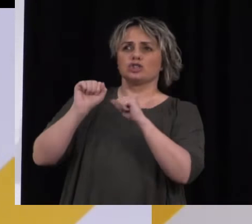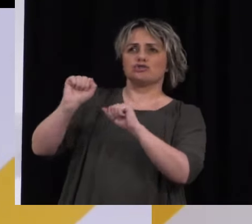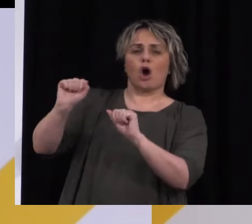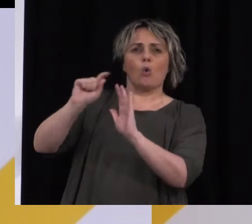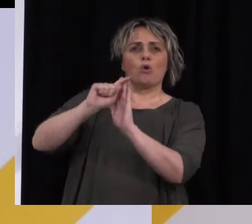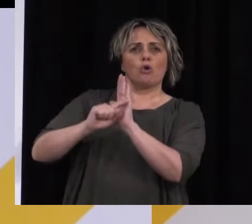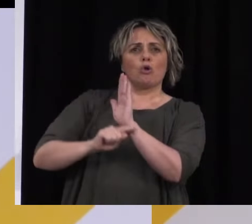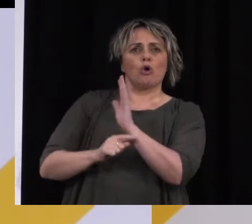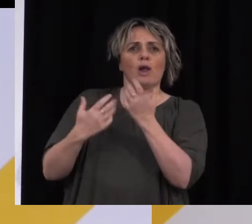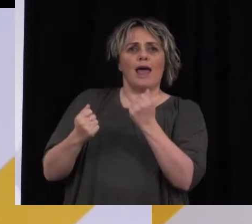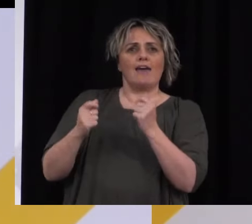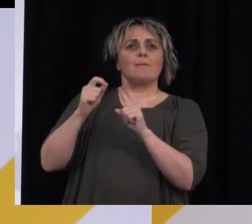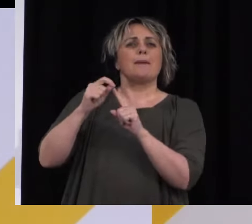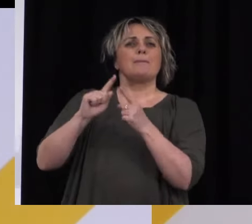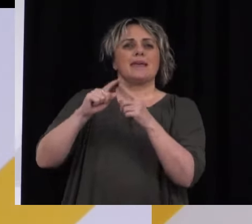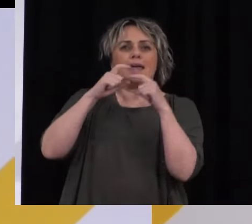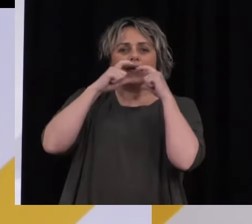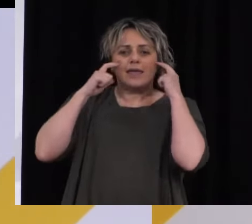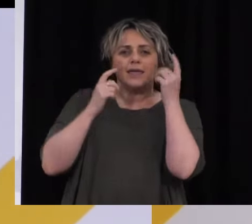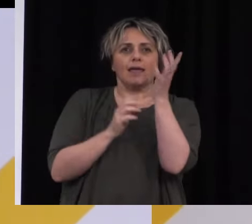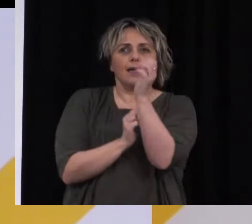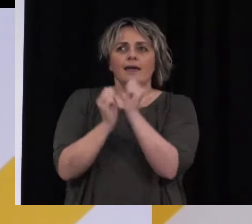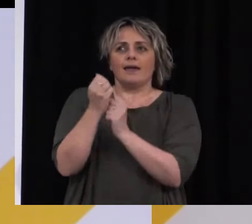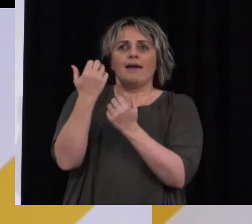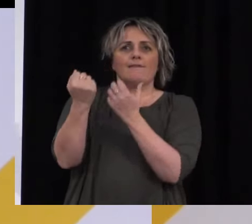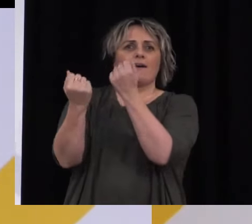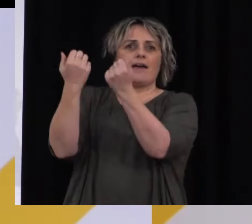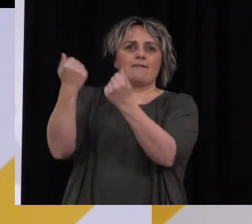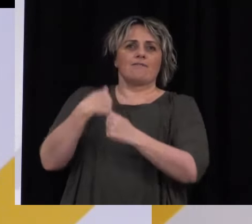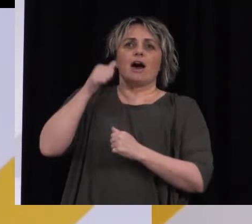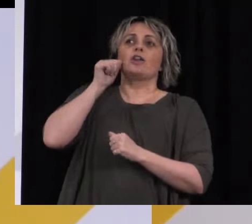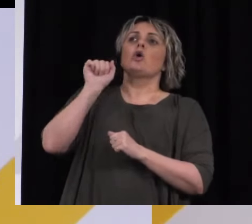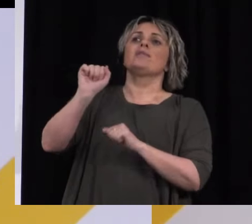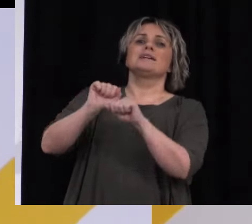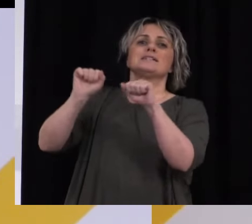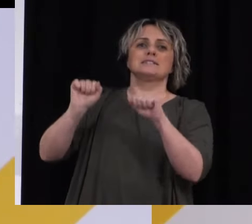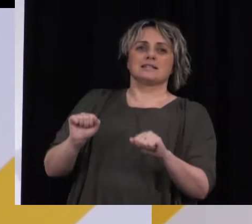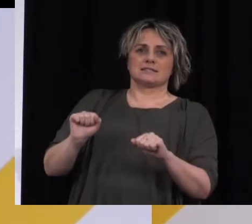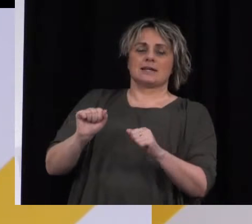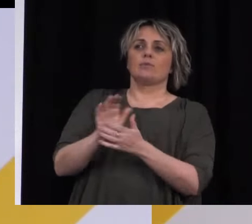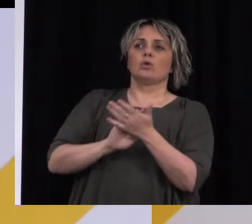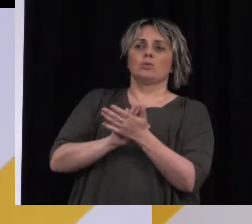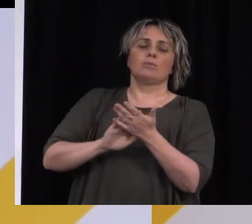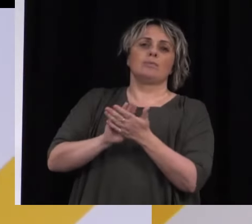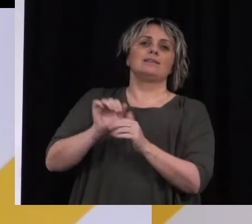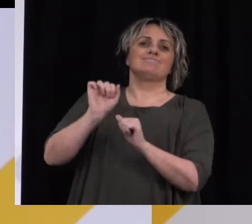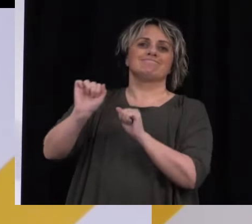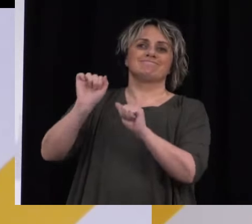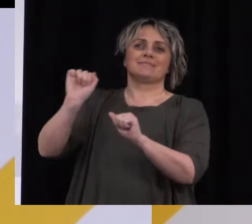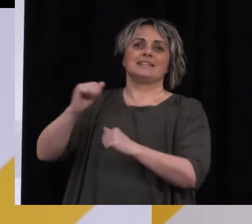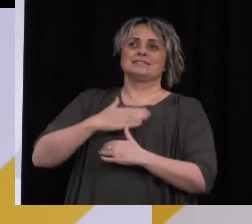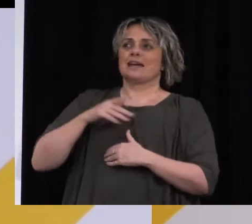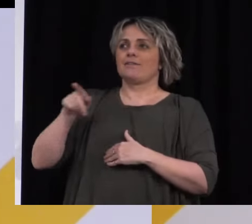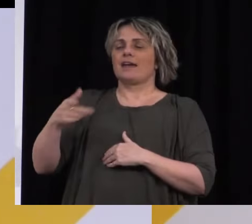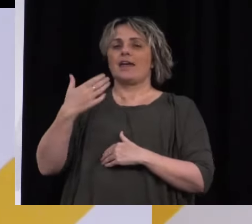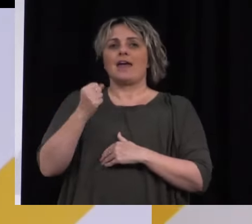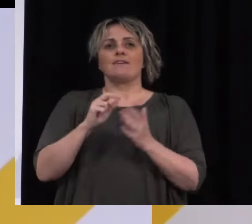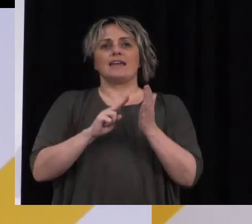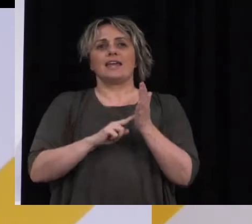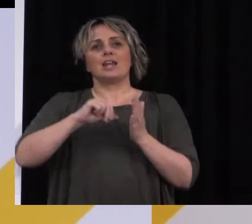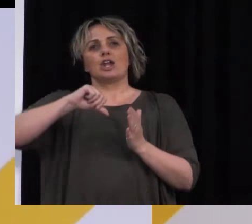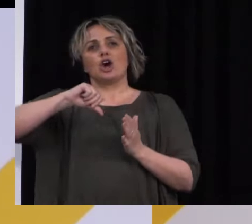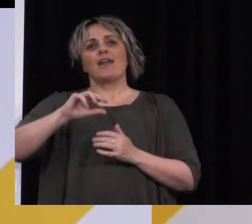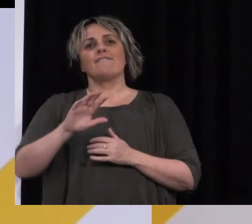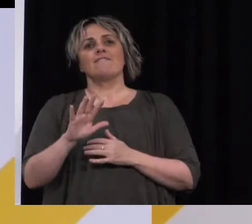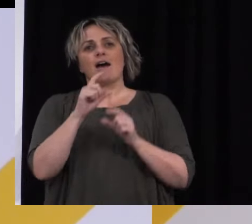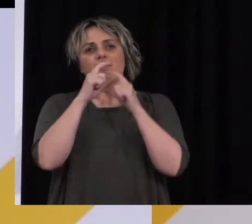procedures and use of PPE, so I know that all the processes they've got in place will be keeping them and others safe. They use N95 masks, as I